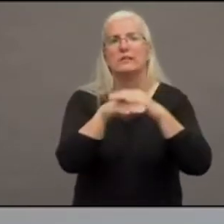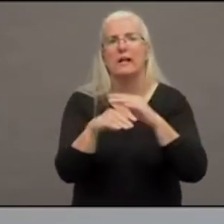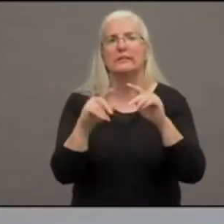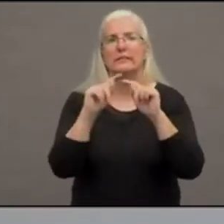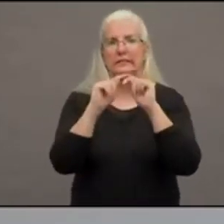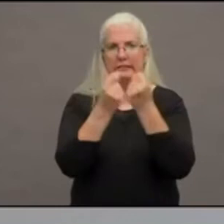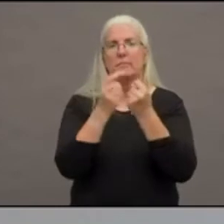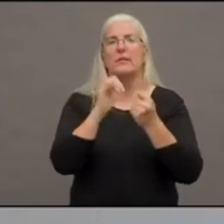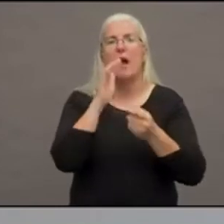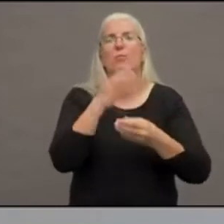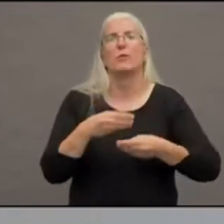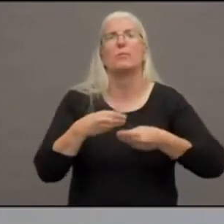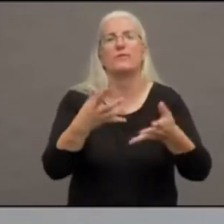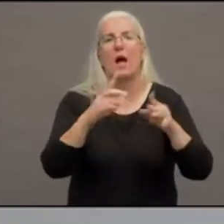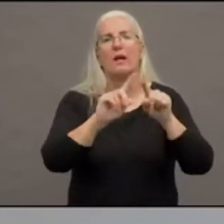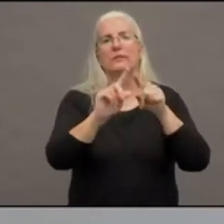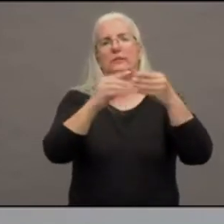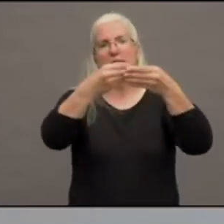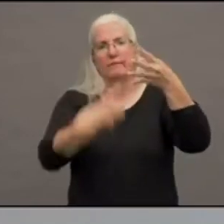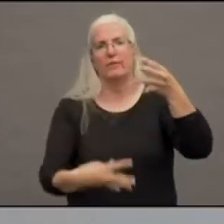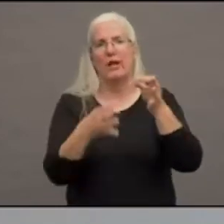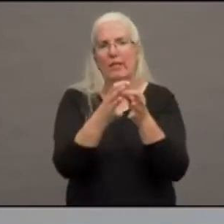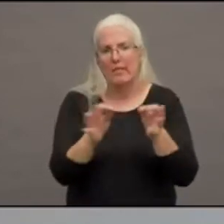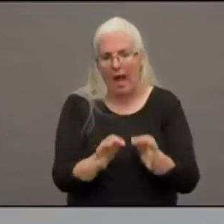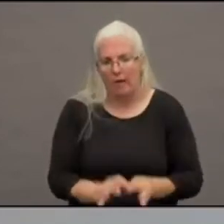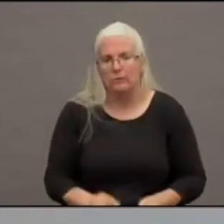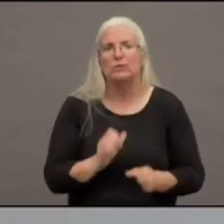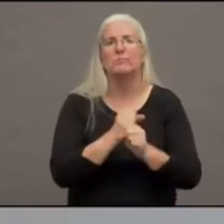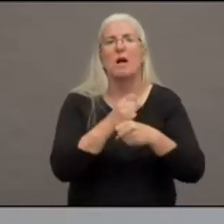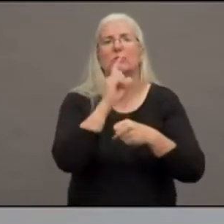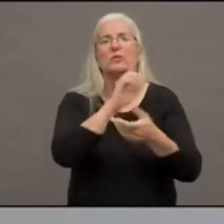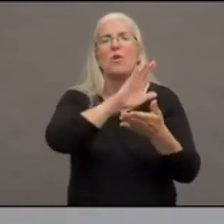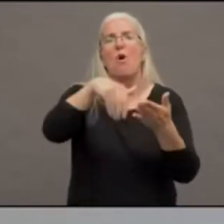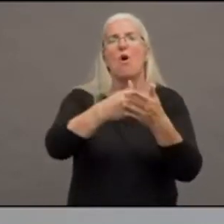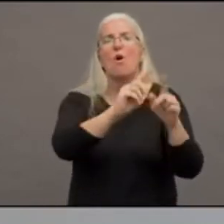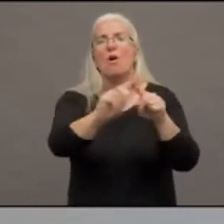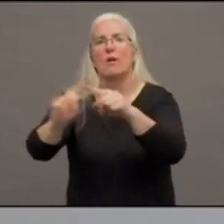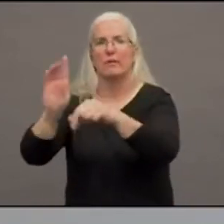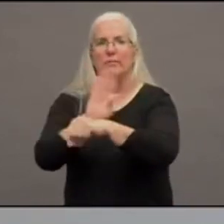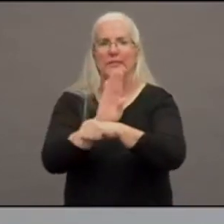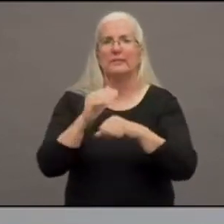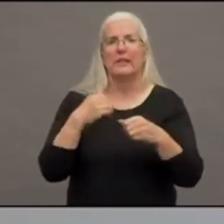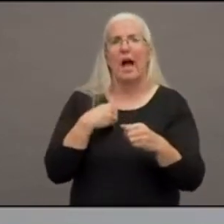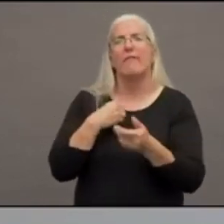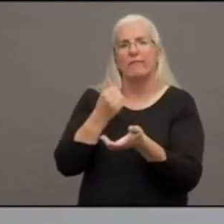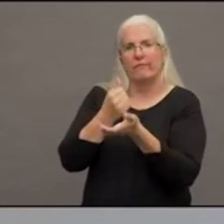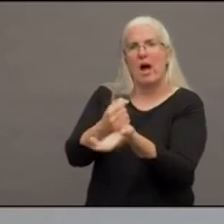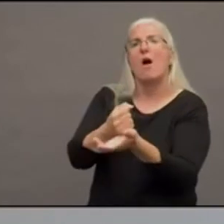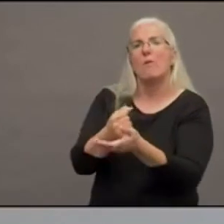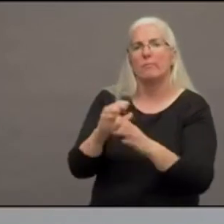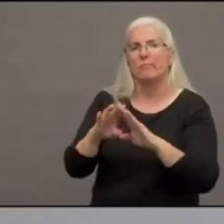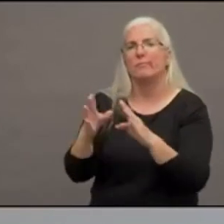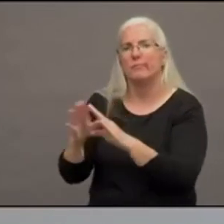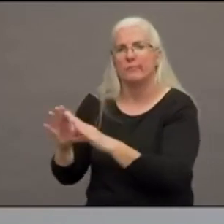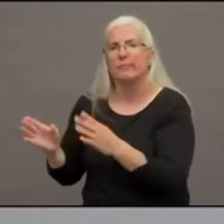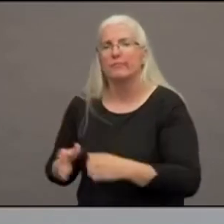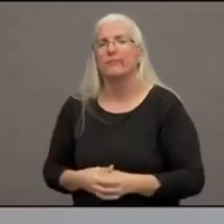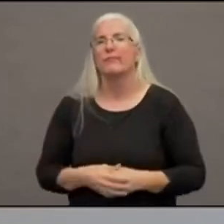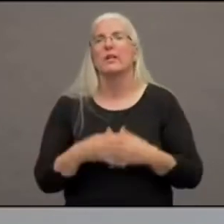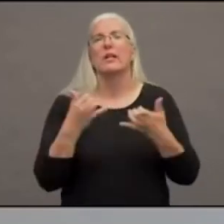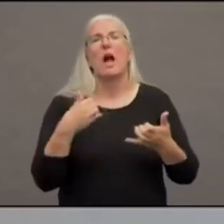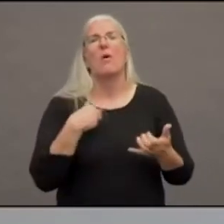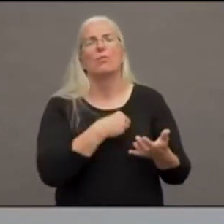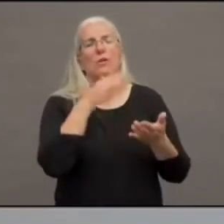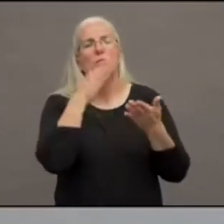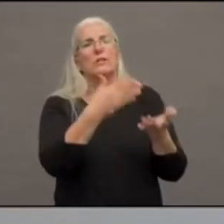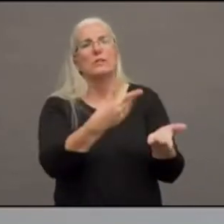that everyone has access to it. So now let's talk about the consumer. What are the kinds of things, so we talked about businesses,